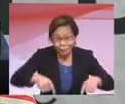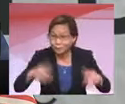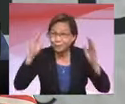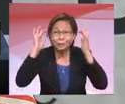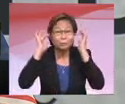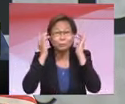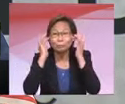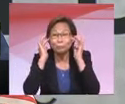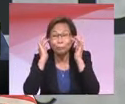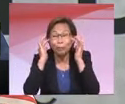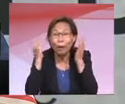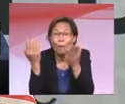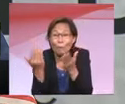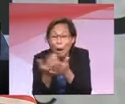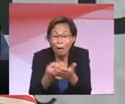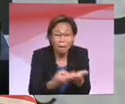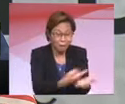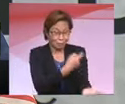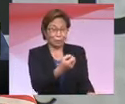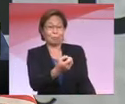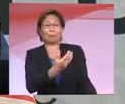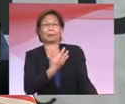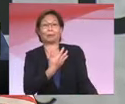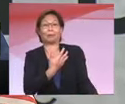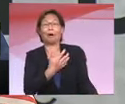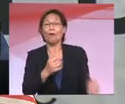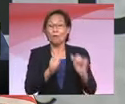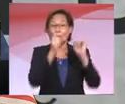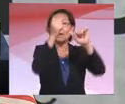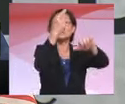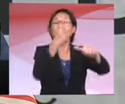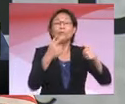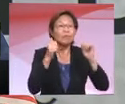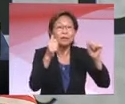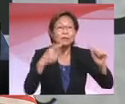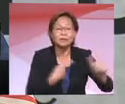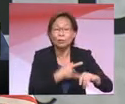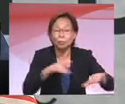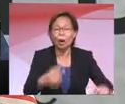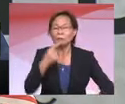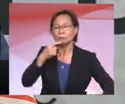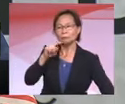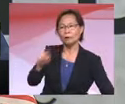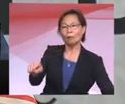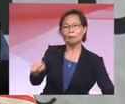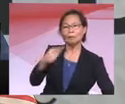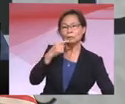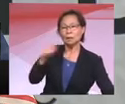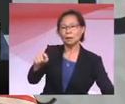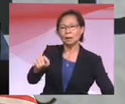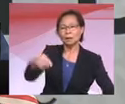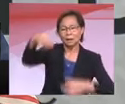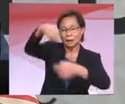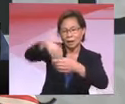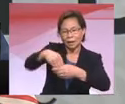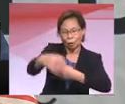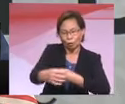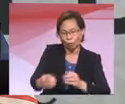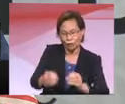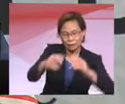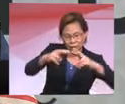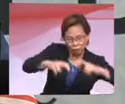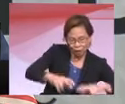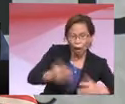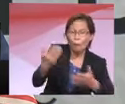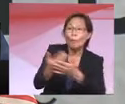informed. We only been informed last week. And what we did, the first thing is to instruct internal investigation. And yesterday